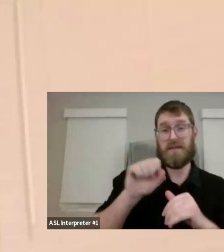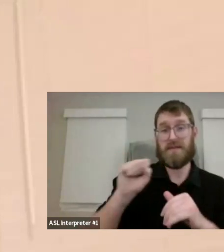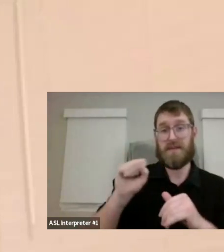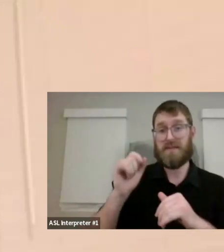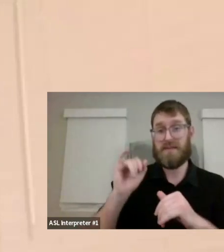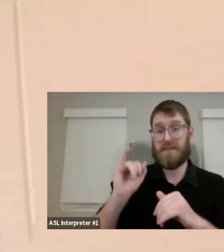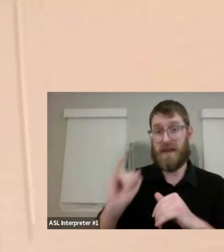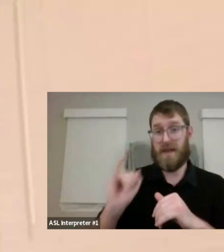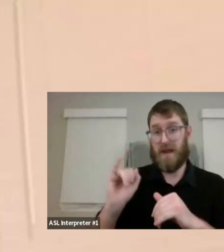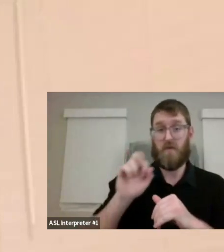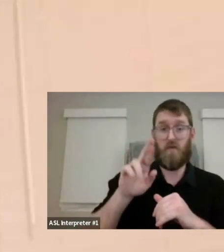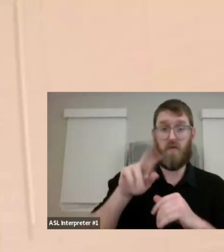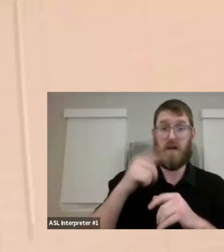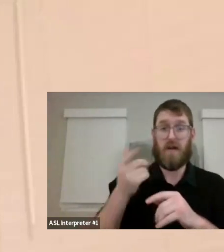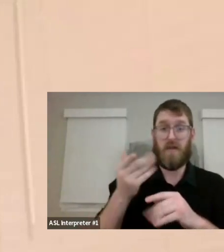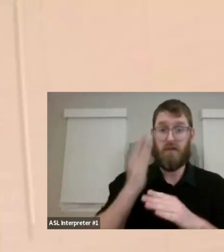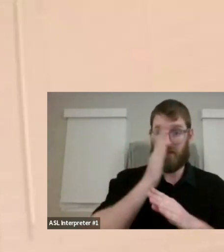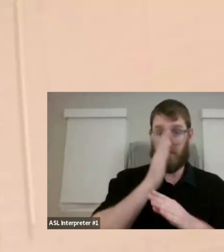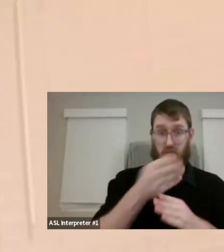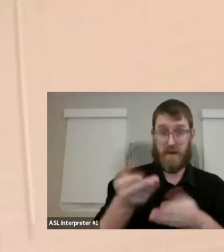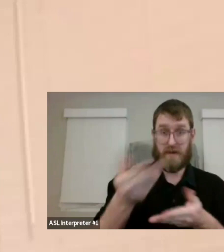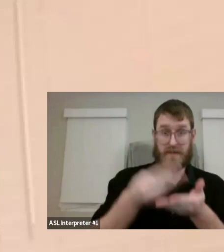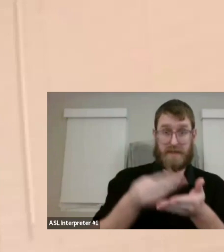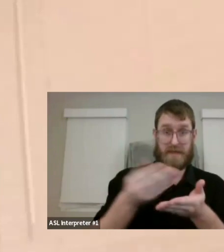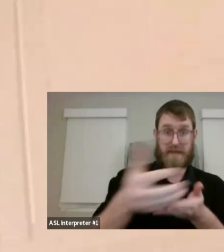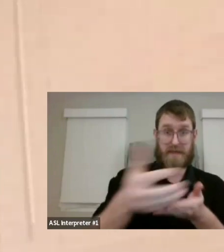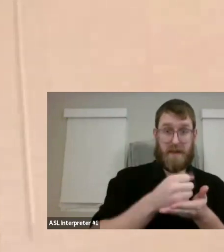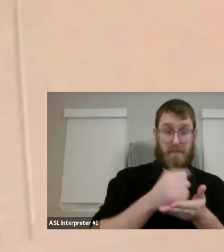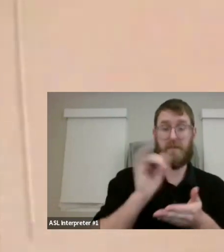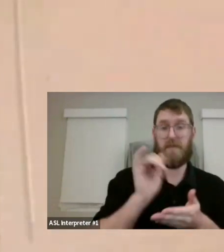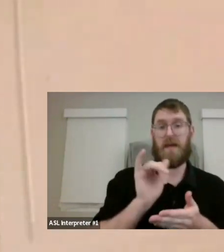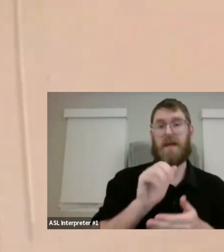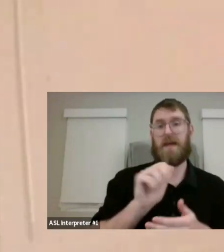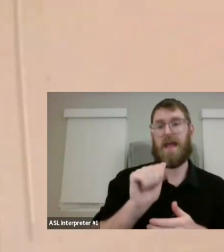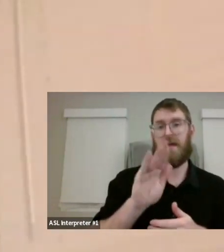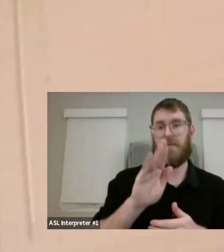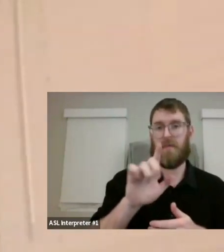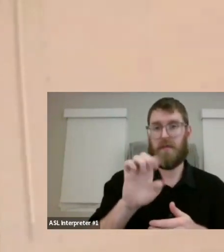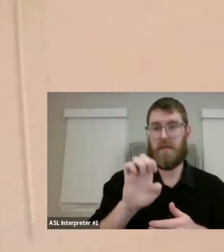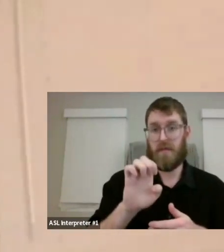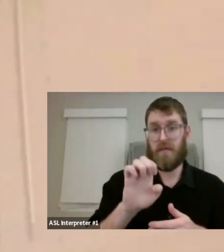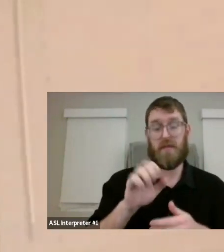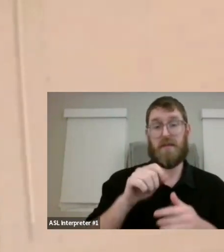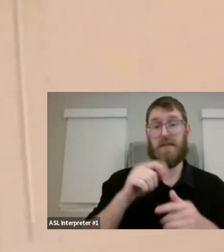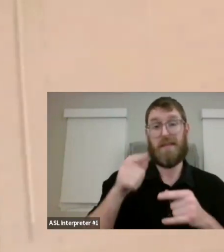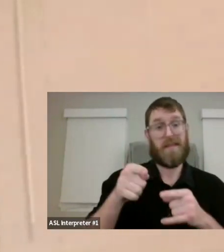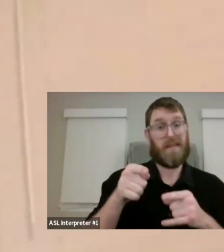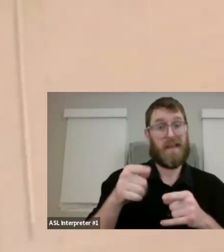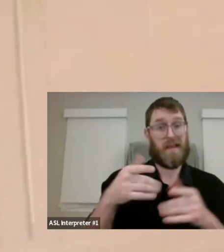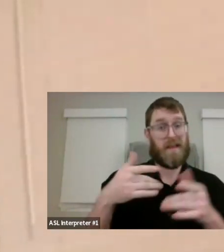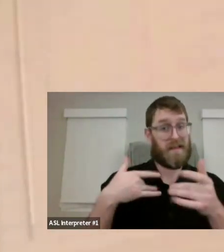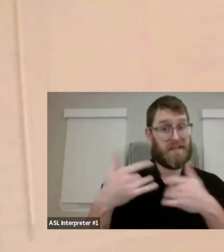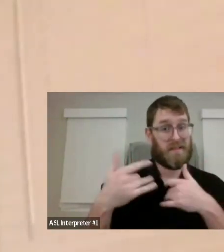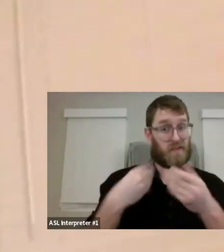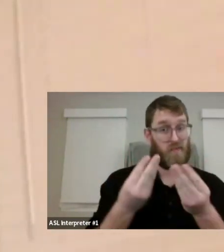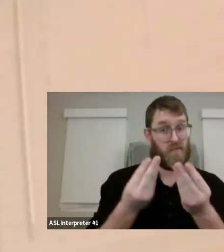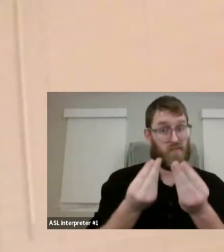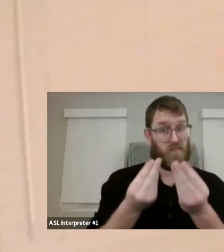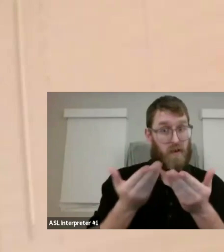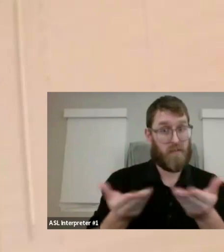SSI, or other direct income, such as ABLE, are they considered property?